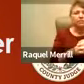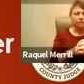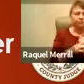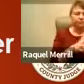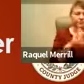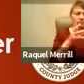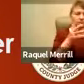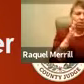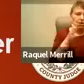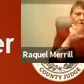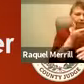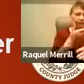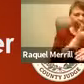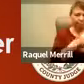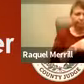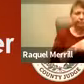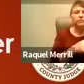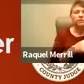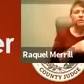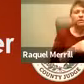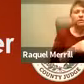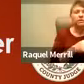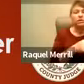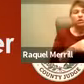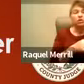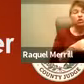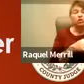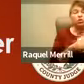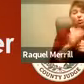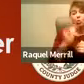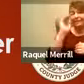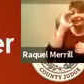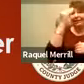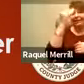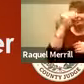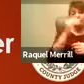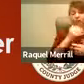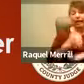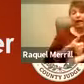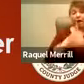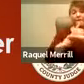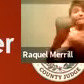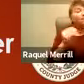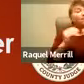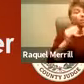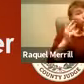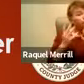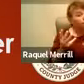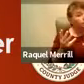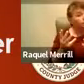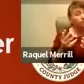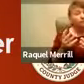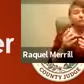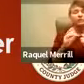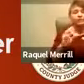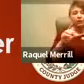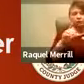getting infected. So what seems to be working more is a